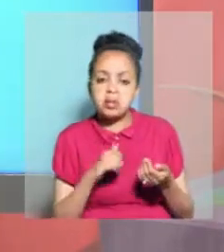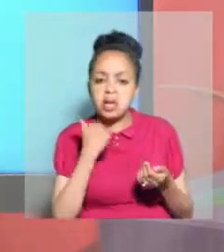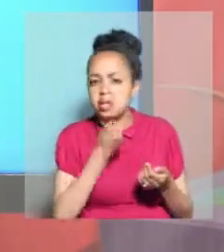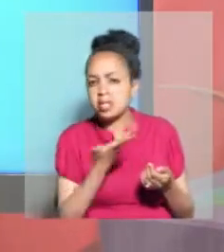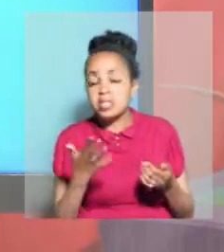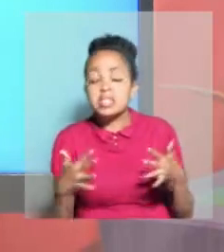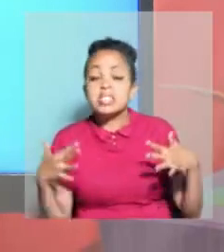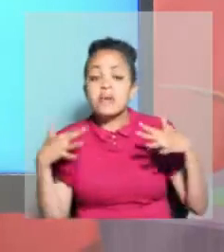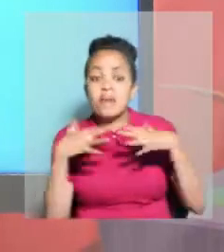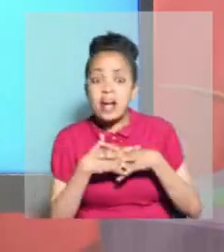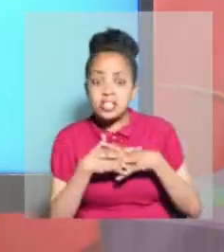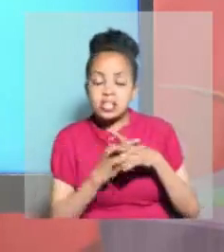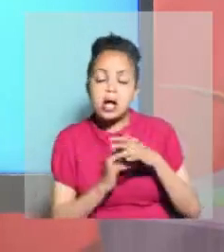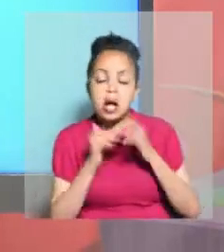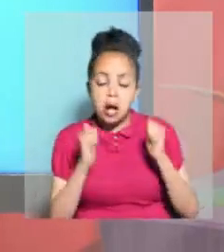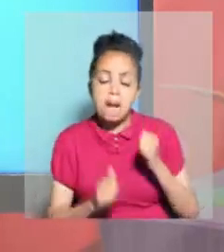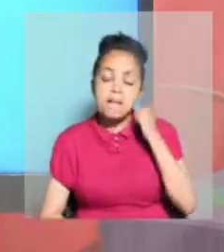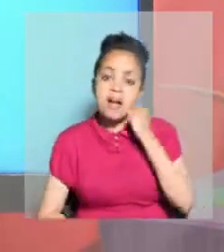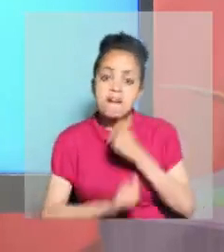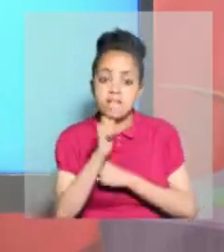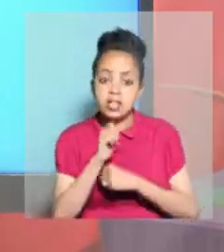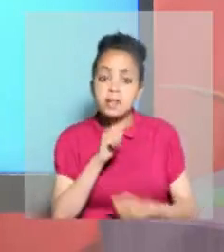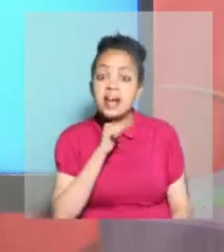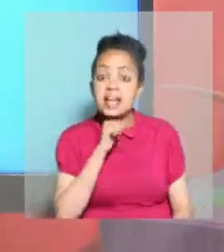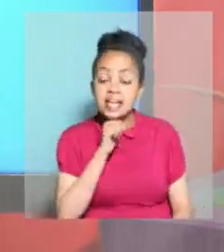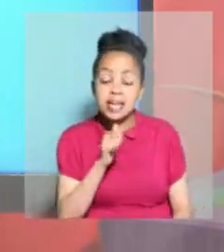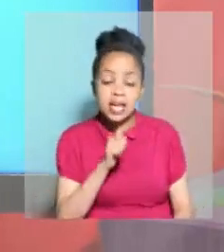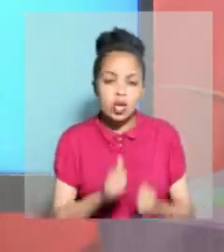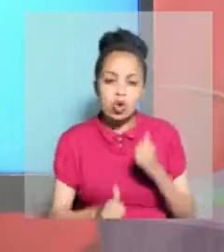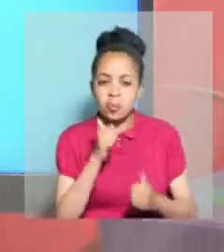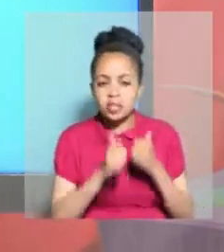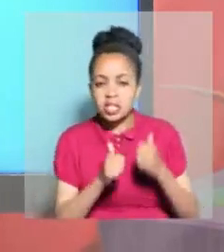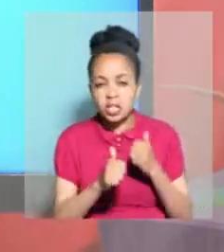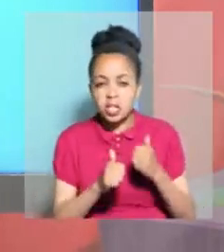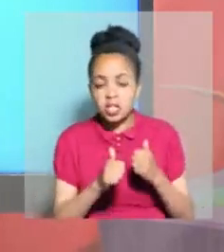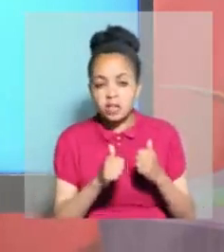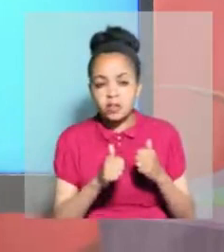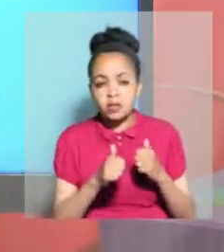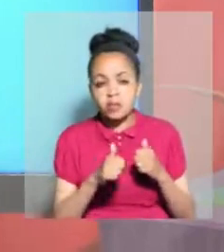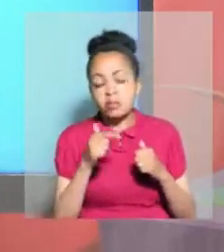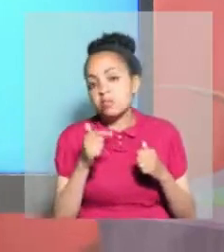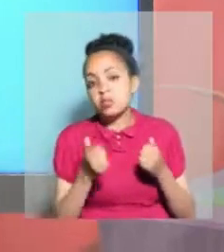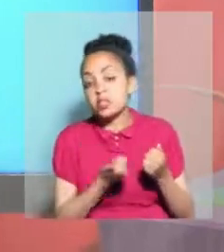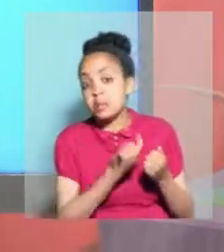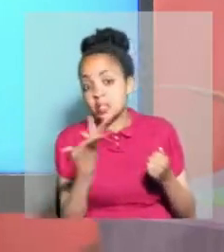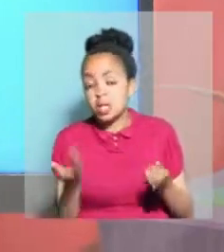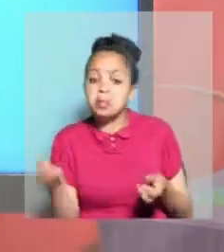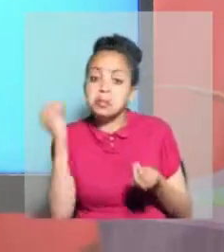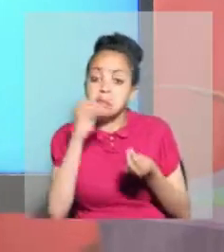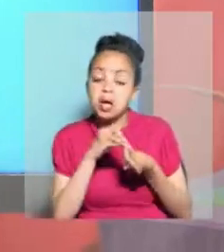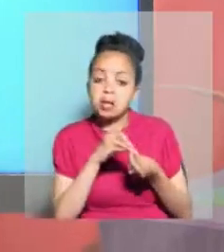The rate of the reaction can be affected by non-competitive inhibitor regardless of the concentration of substrate we add.